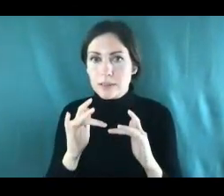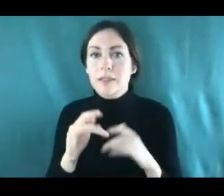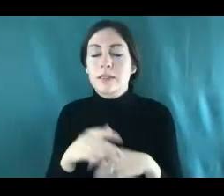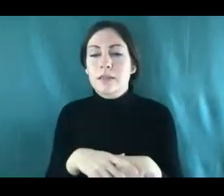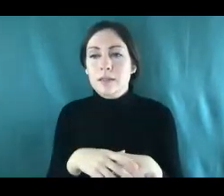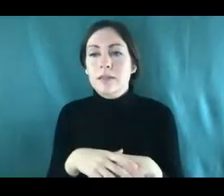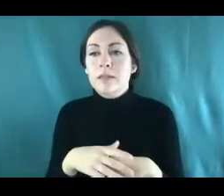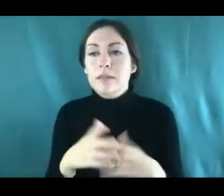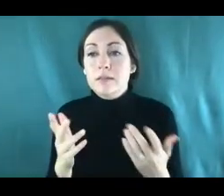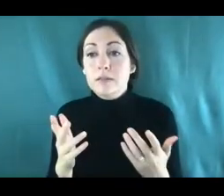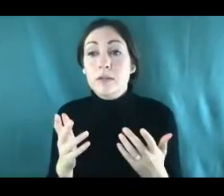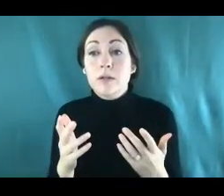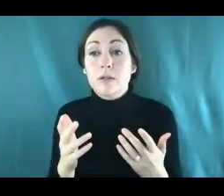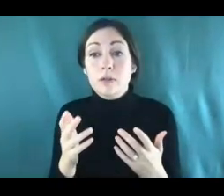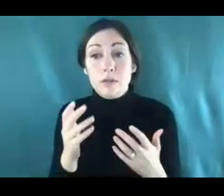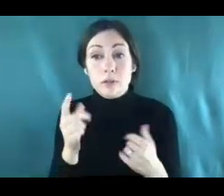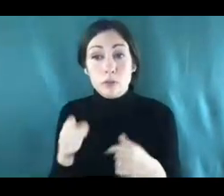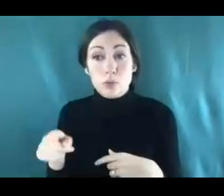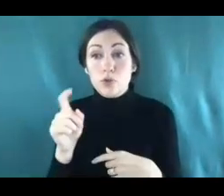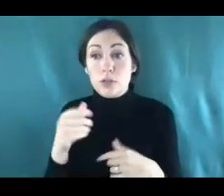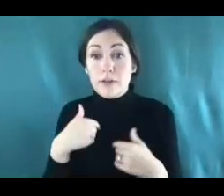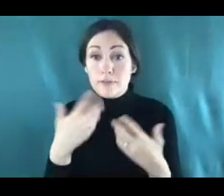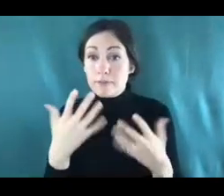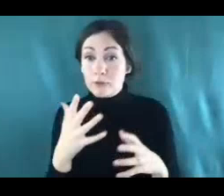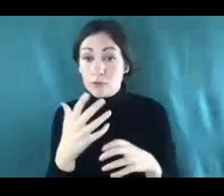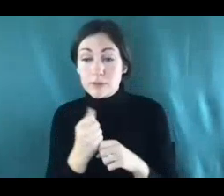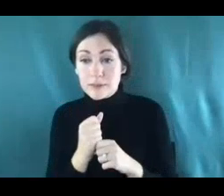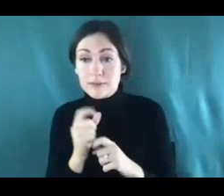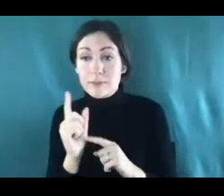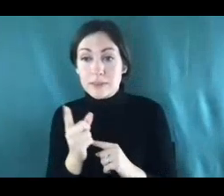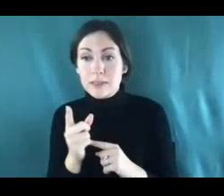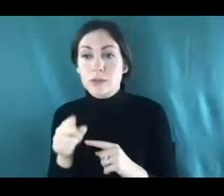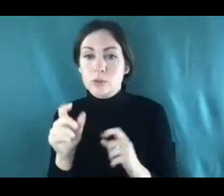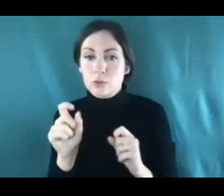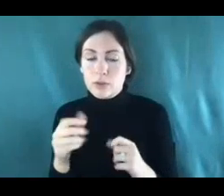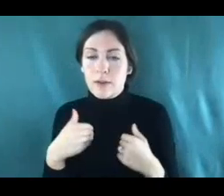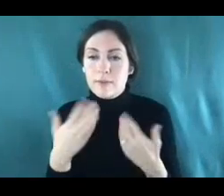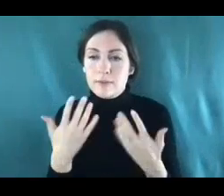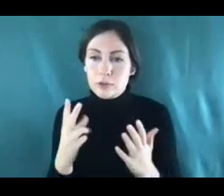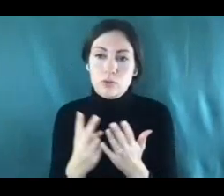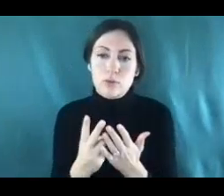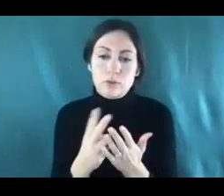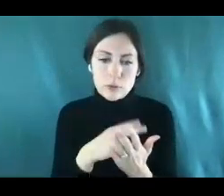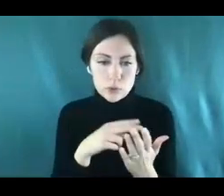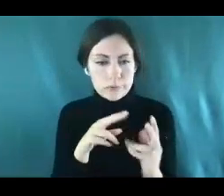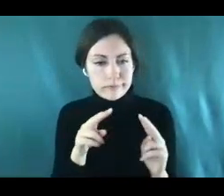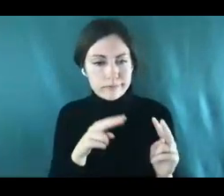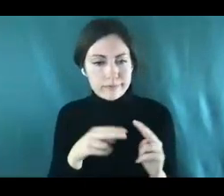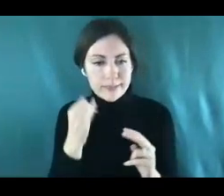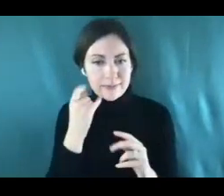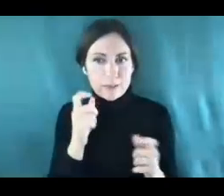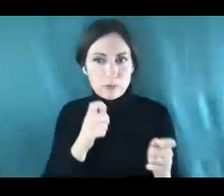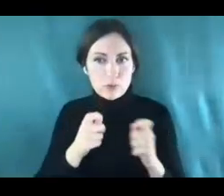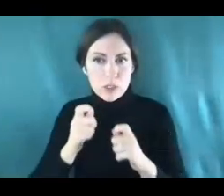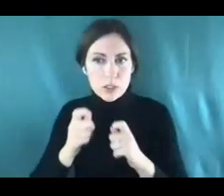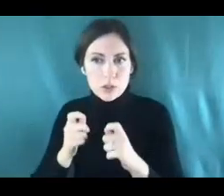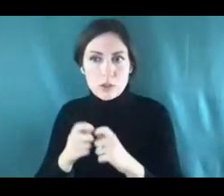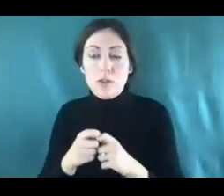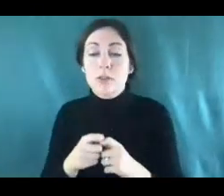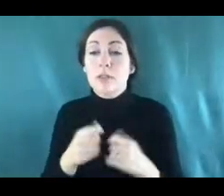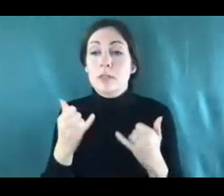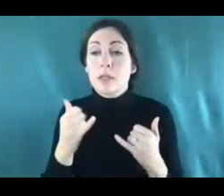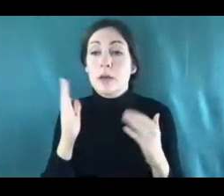So with that said, you should have received these as well as reviewed them for any potential changes. With that said, I'd like to go